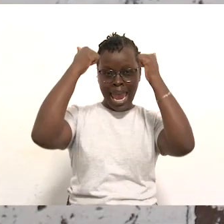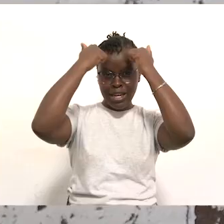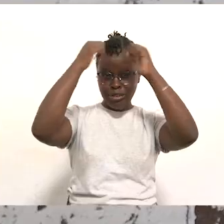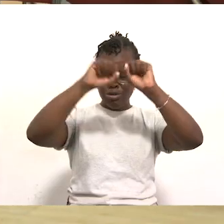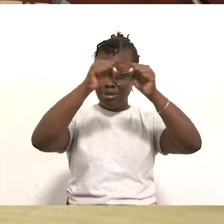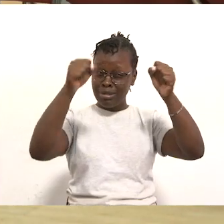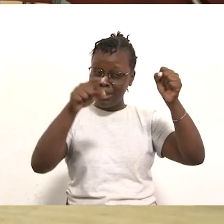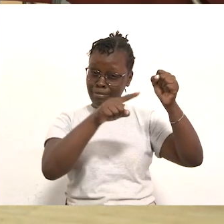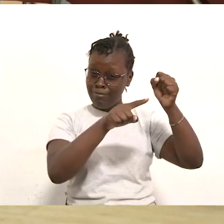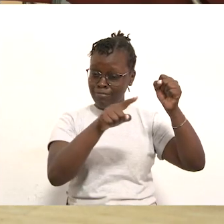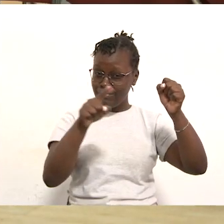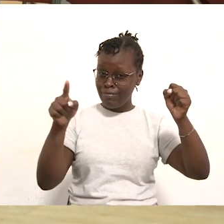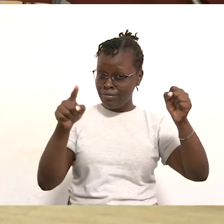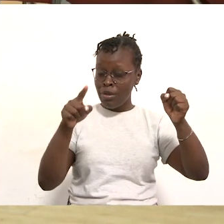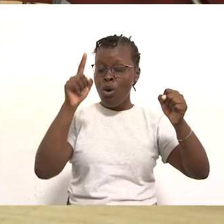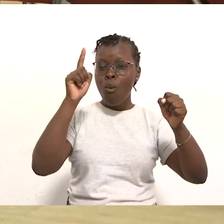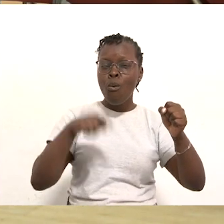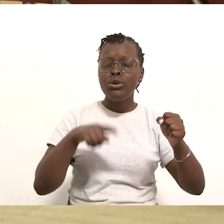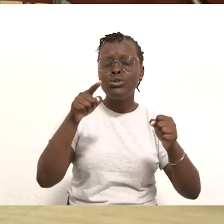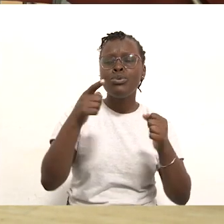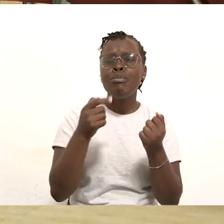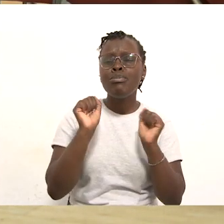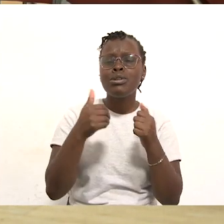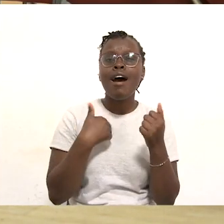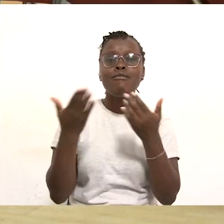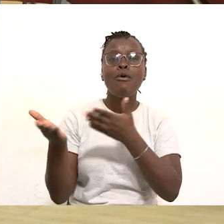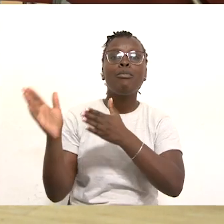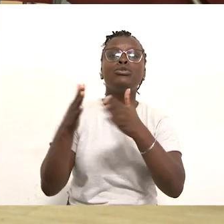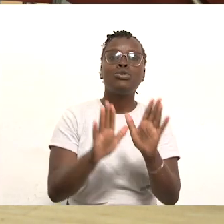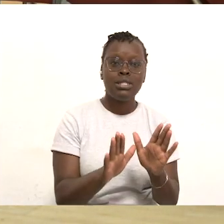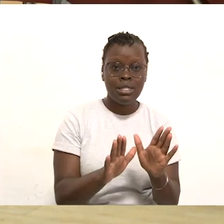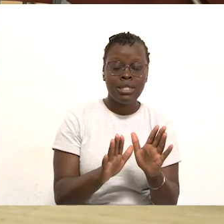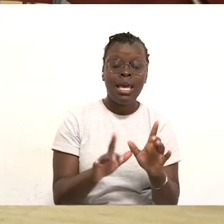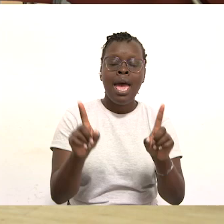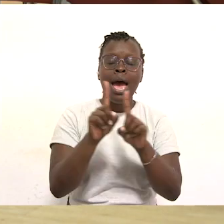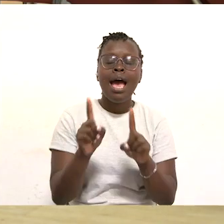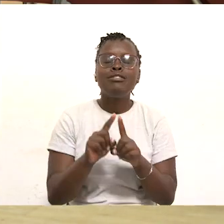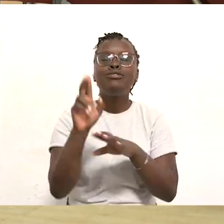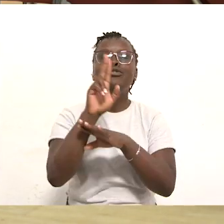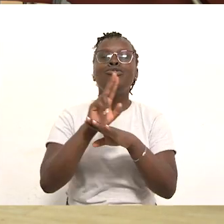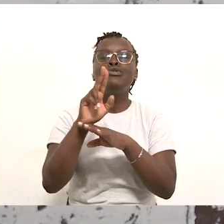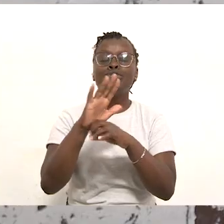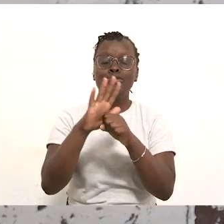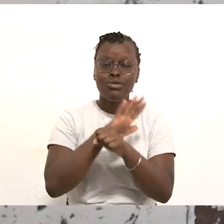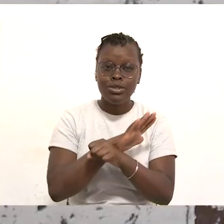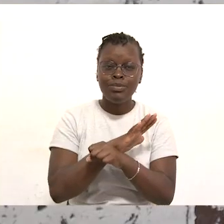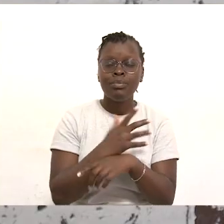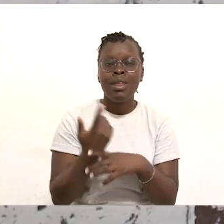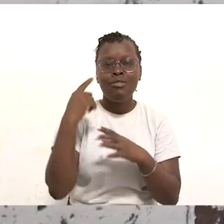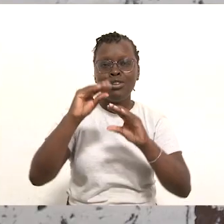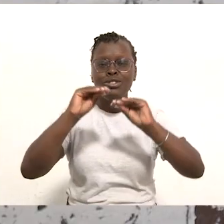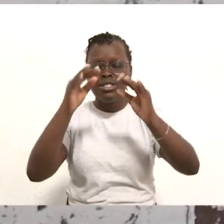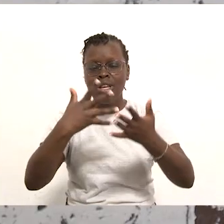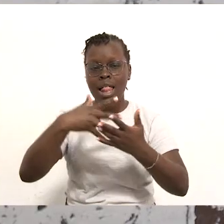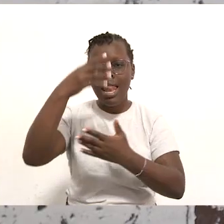Stephen, what do you think now could have an opportunity to come to the fore as a useful, practical skill for either teachers or learners